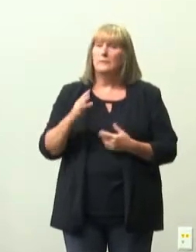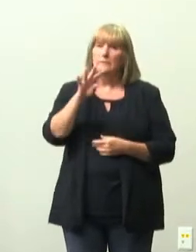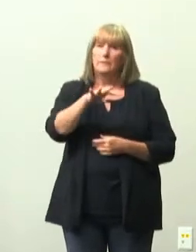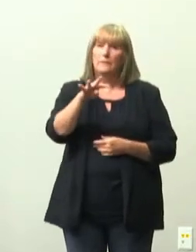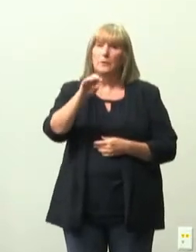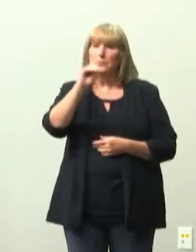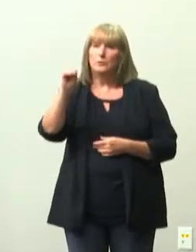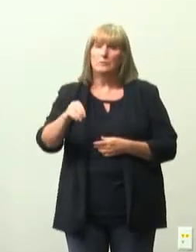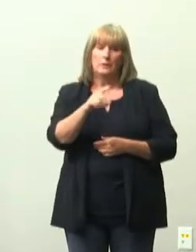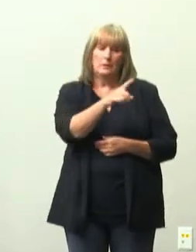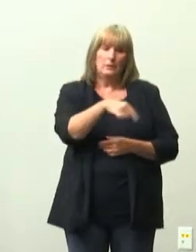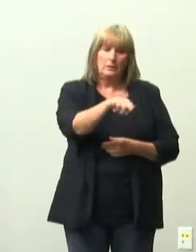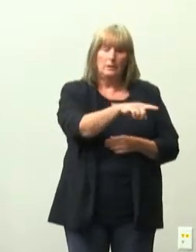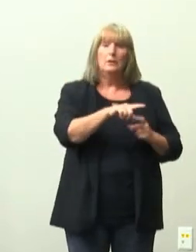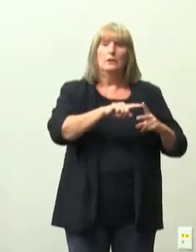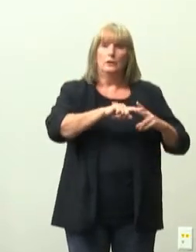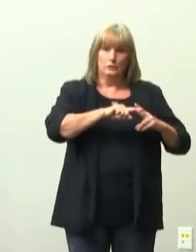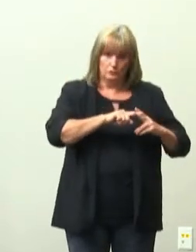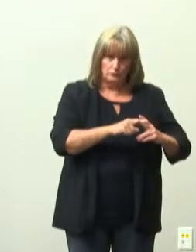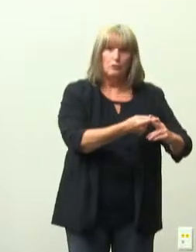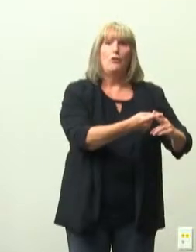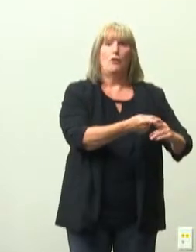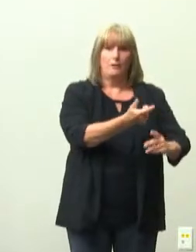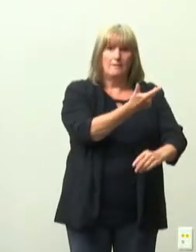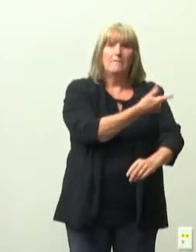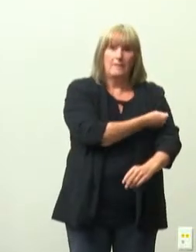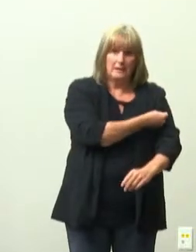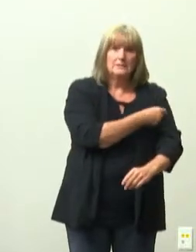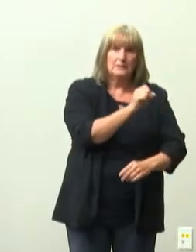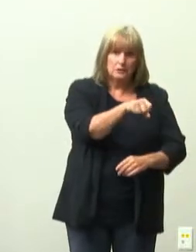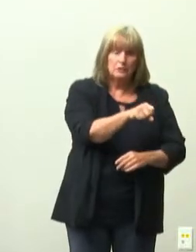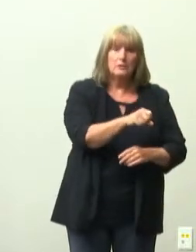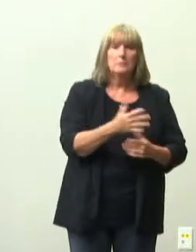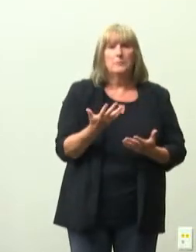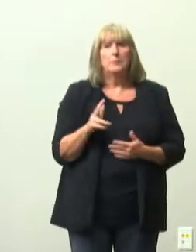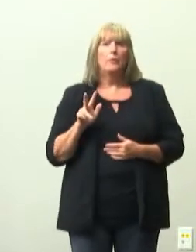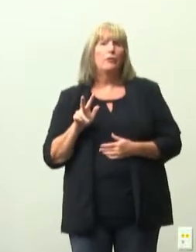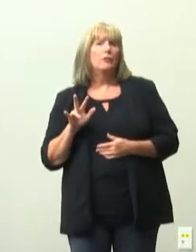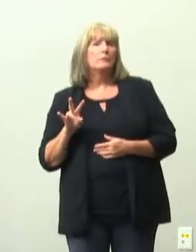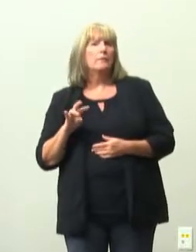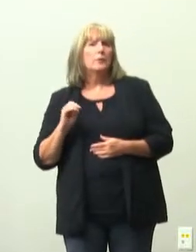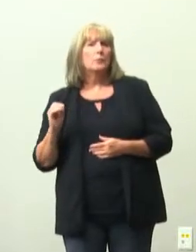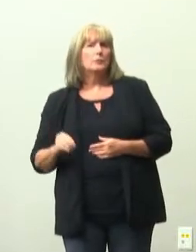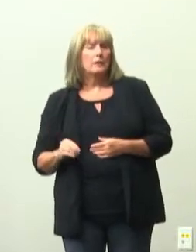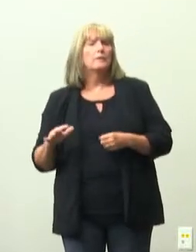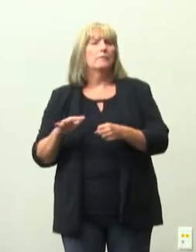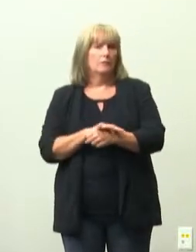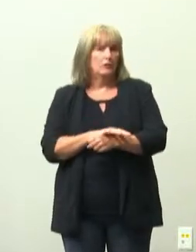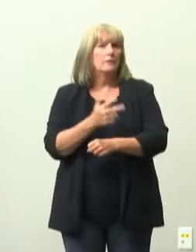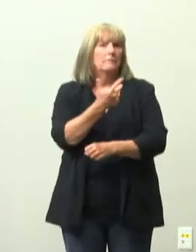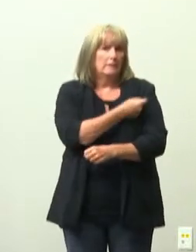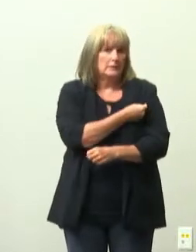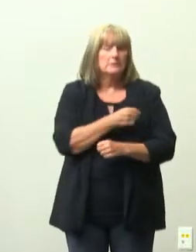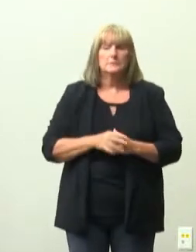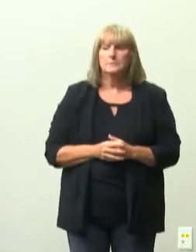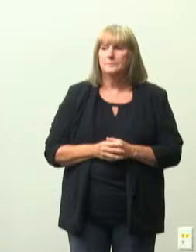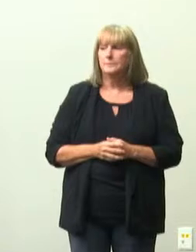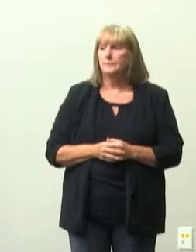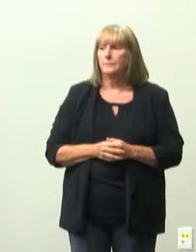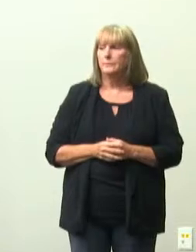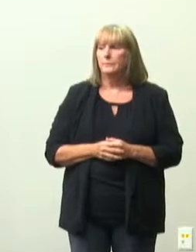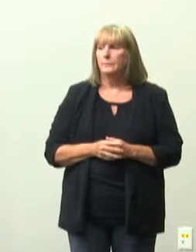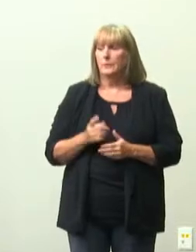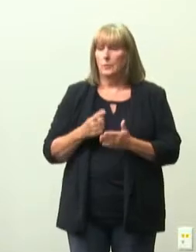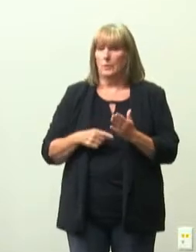44% of them have initiated vaccinations, and maybe 37% are fully vaccinated, from what I